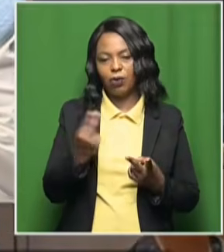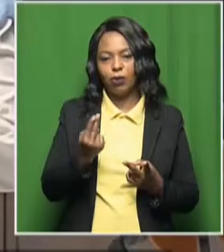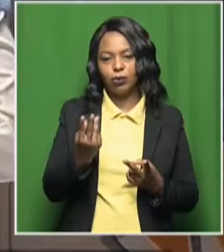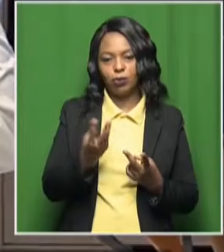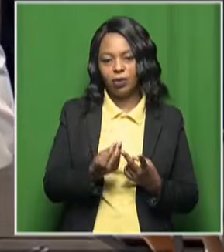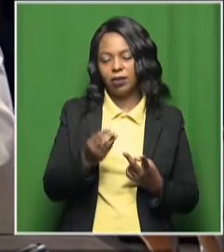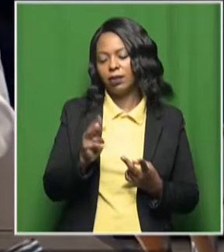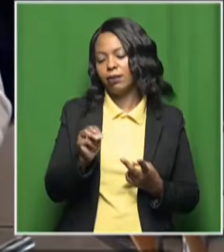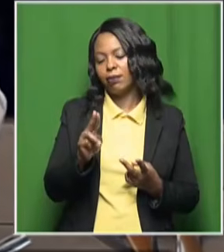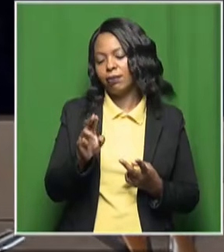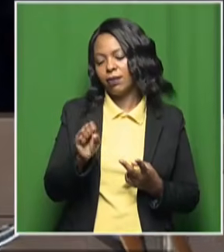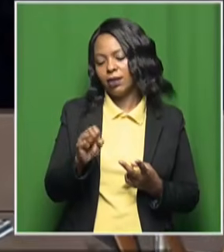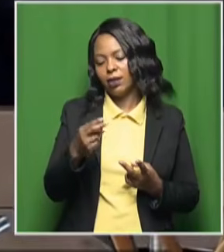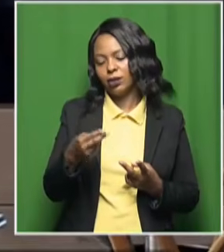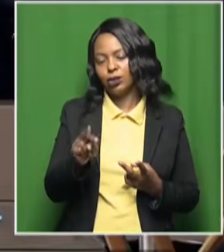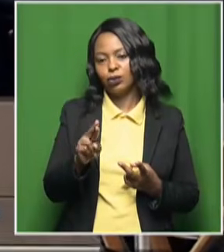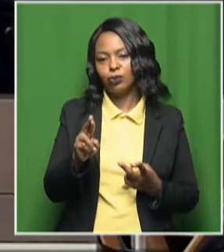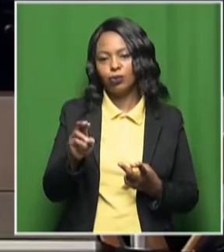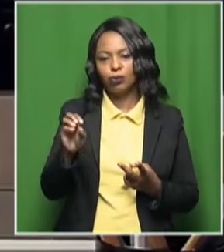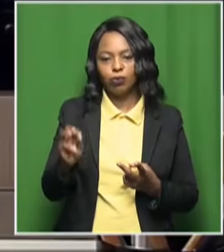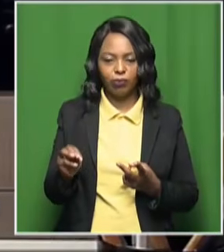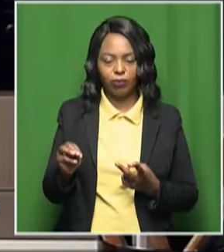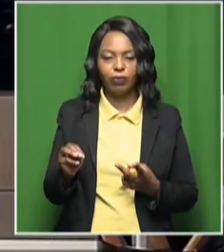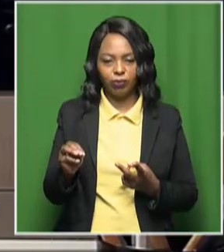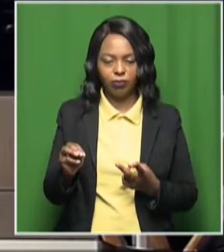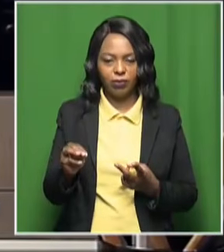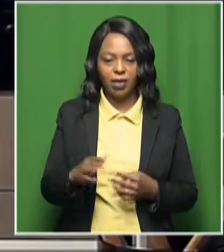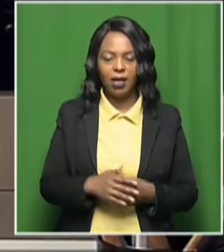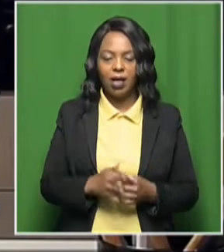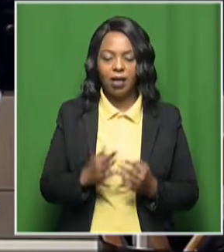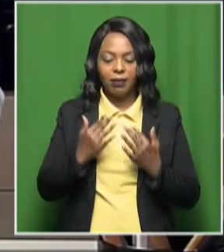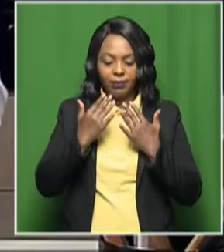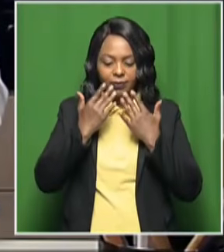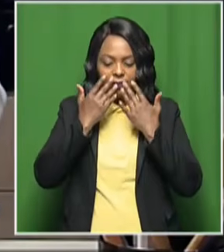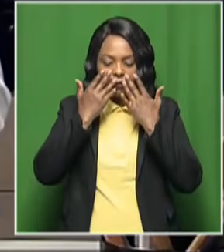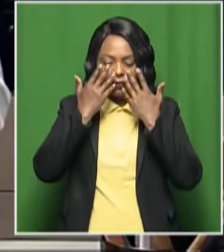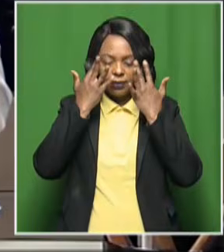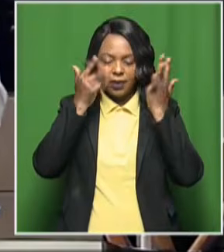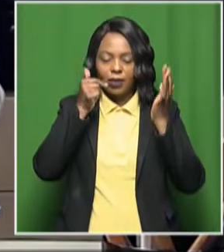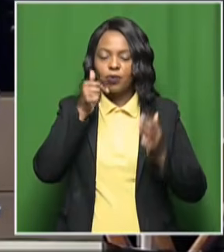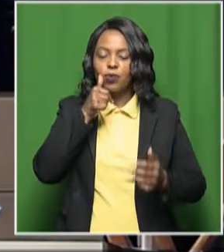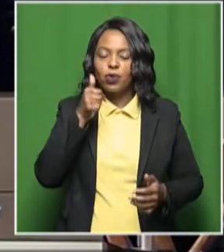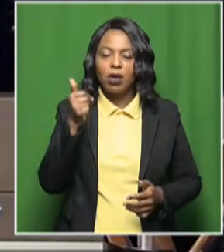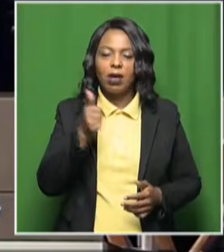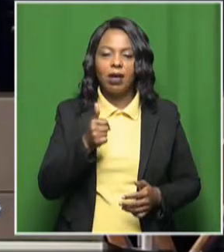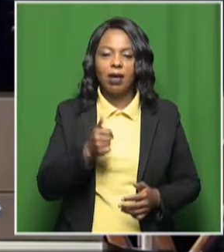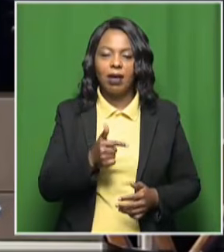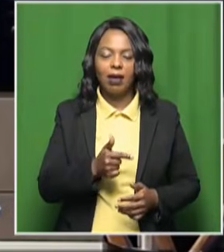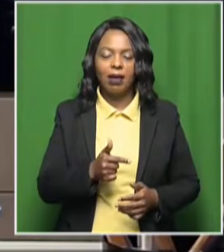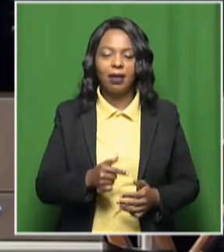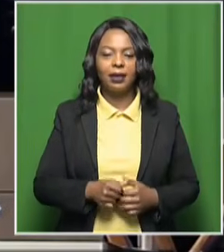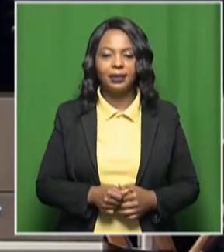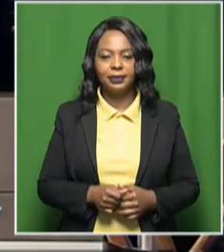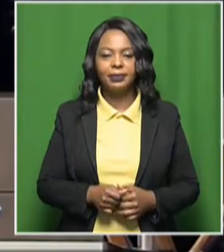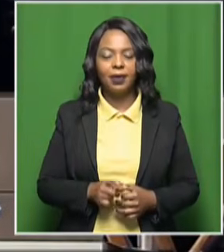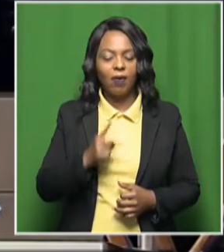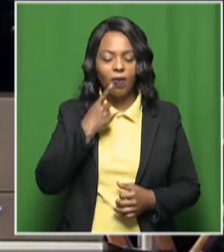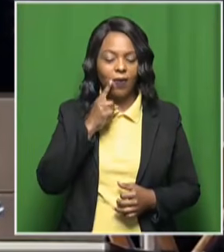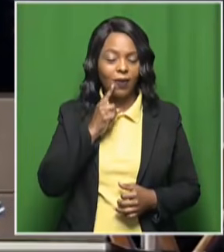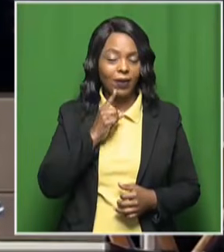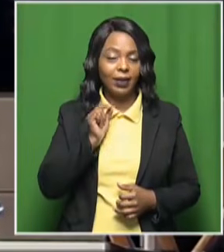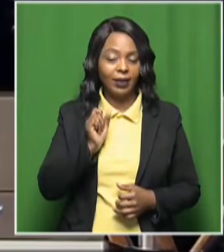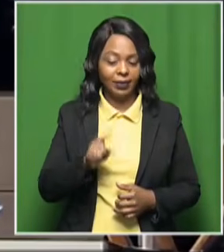there, listen, it's smelling divine. I have to tell you, it's smelling absolutely divine. I hope you're seeing this. So are we getting a shot of this?